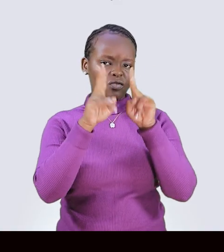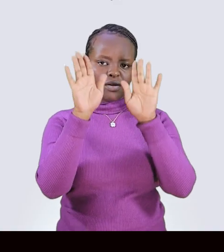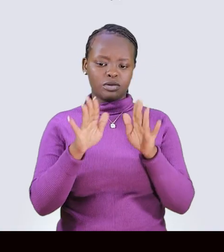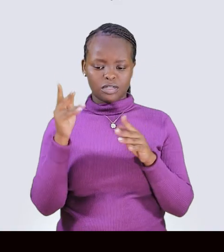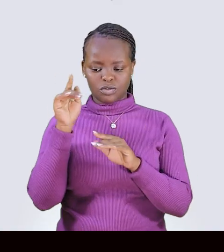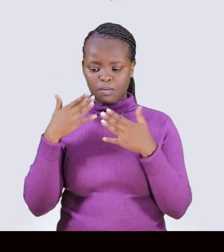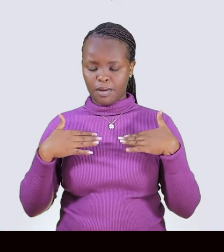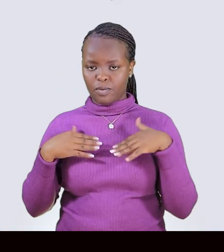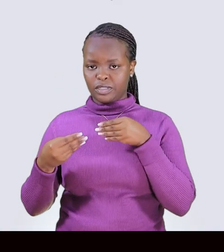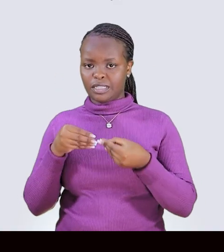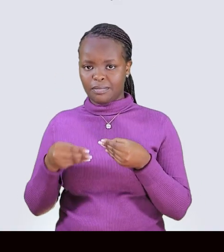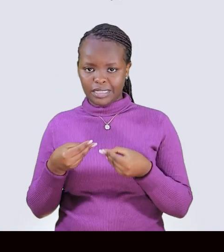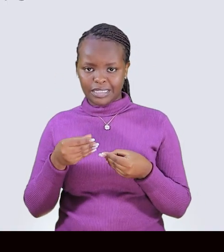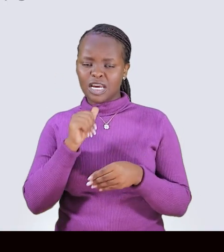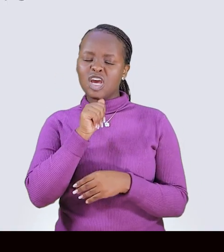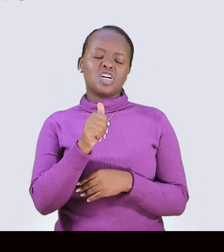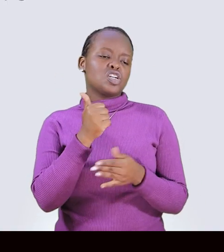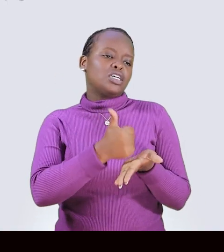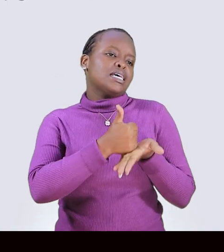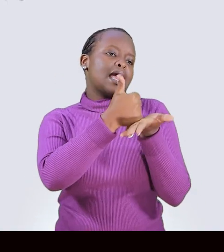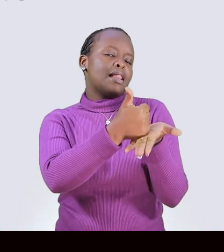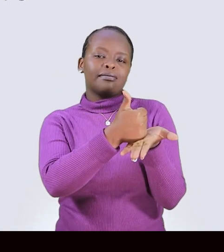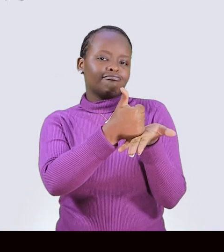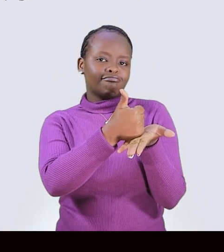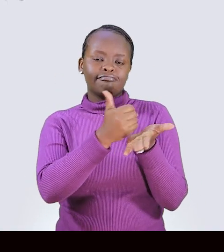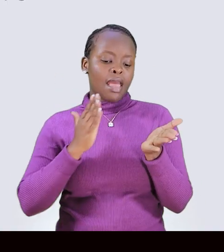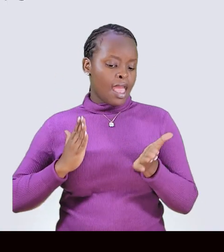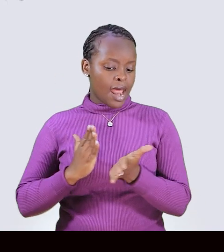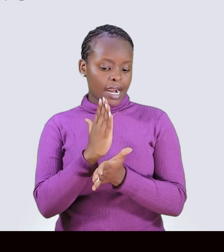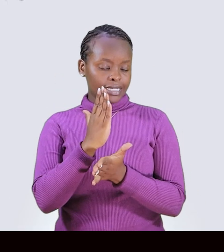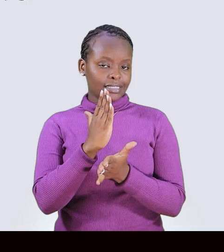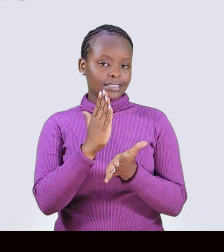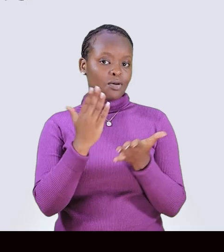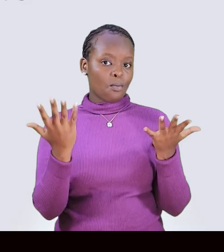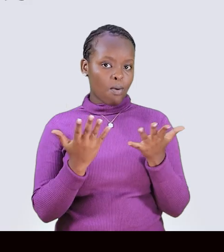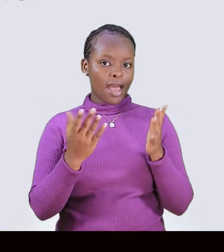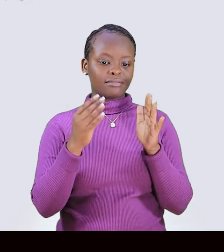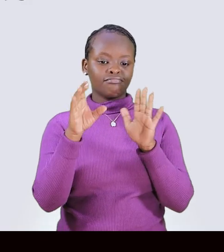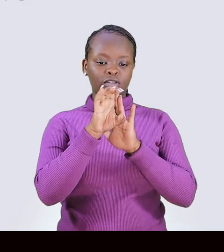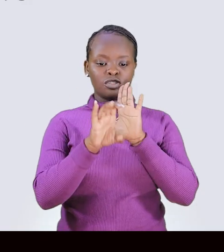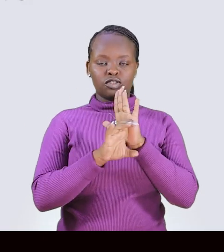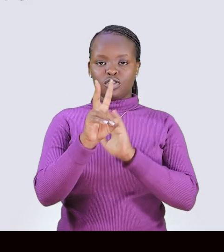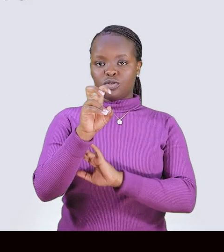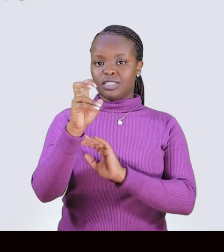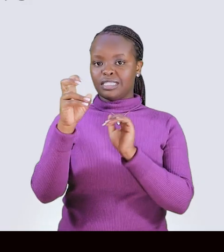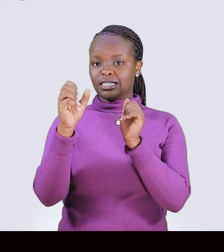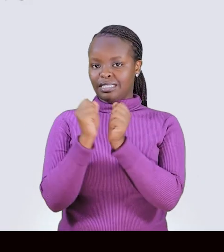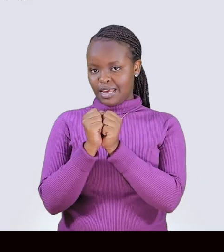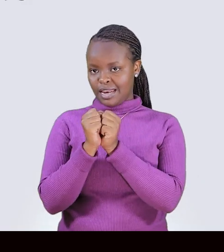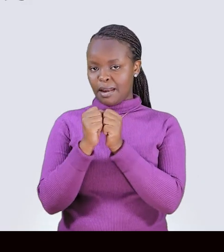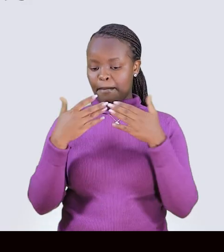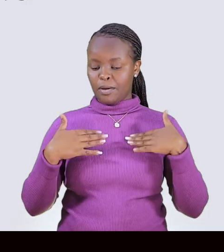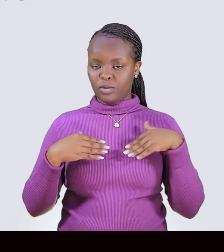disabilities. They're not charity, they are rights anchored in the Constitution of Kenya 2010, the Persons